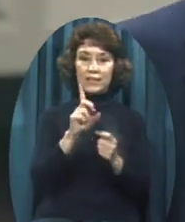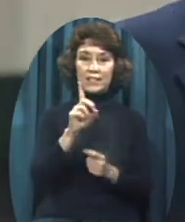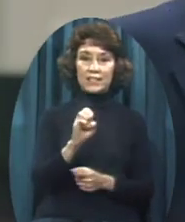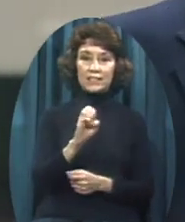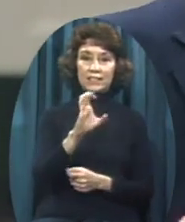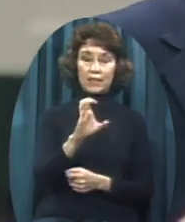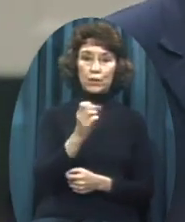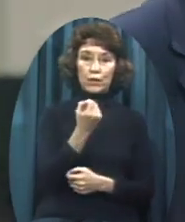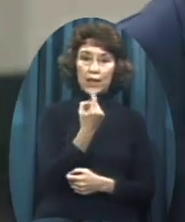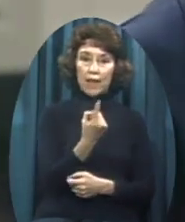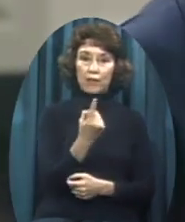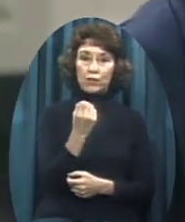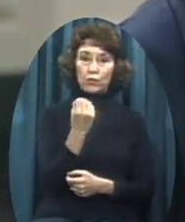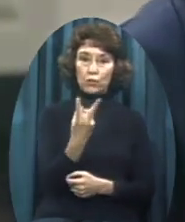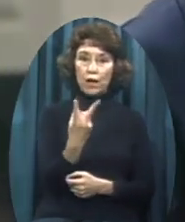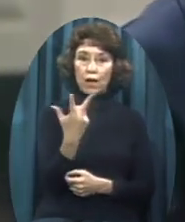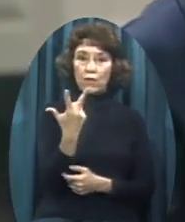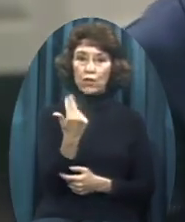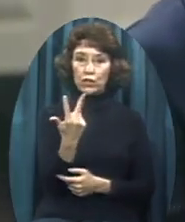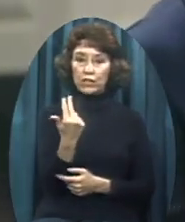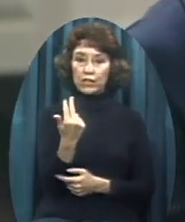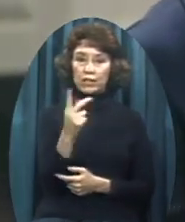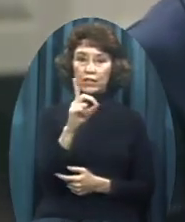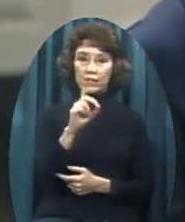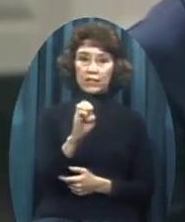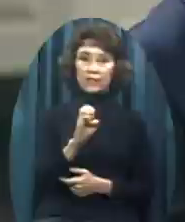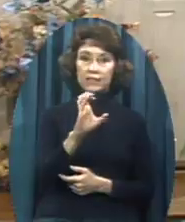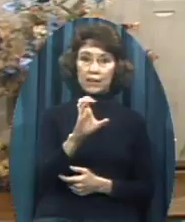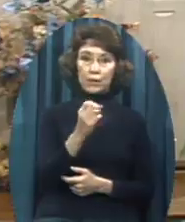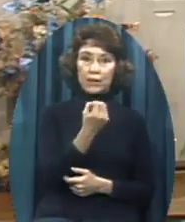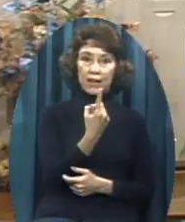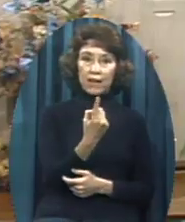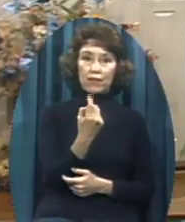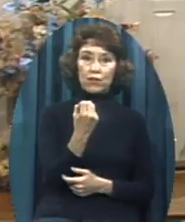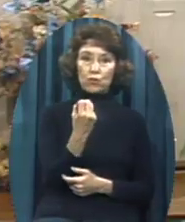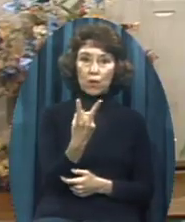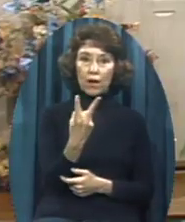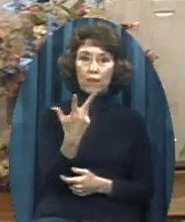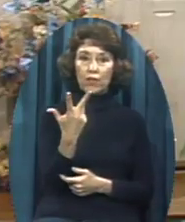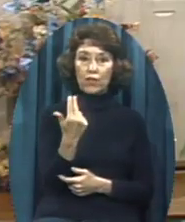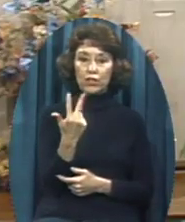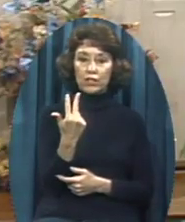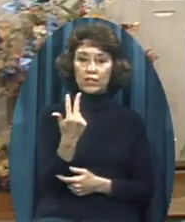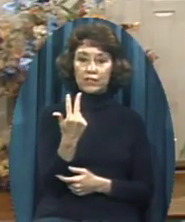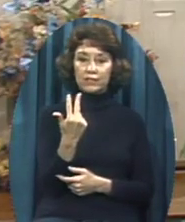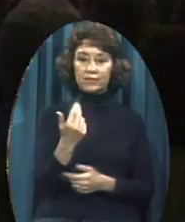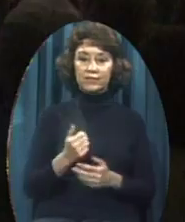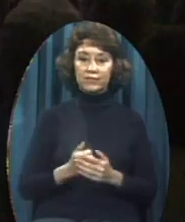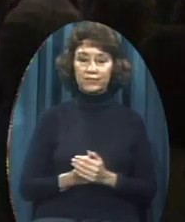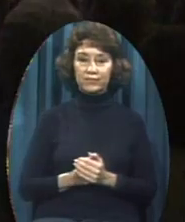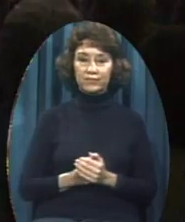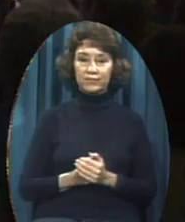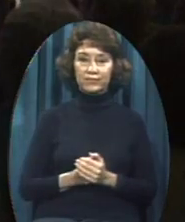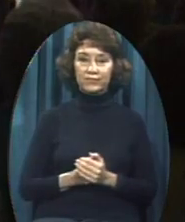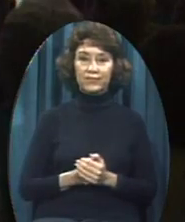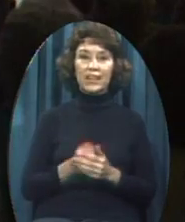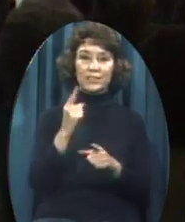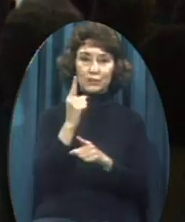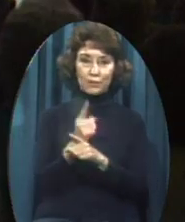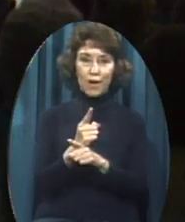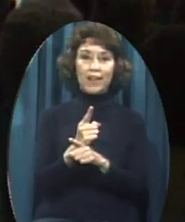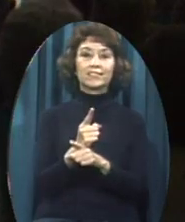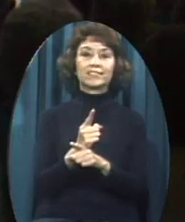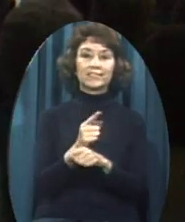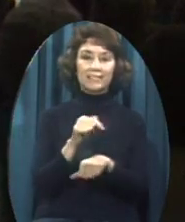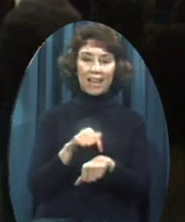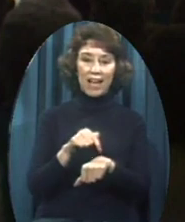11, 12, and 13. Look that up. You're positive that's correct. There's no question about it. 11, 12, and 13 is what it says. All right. Dave